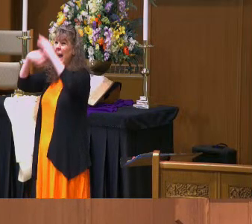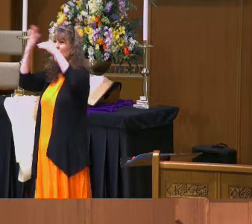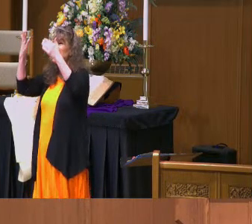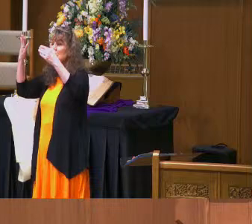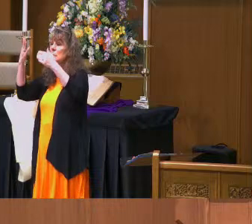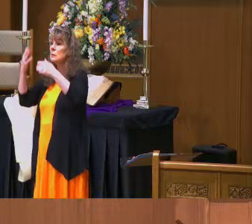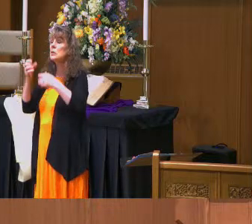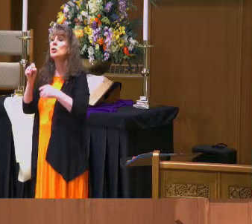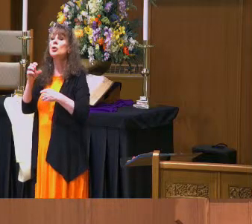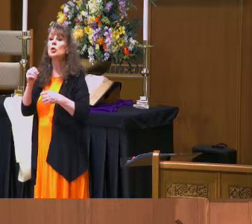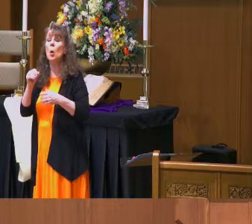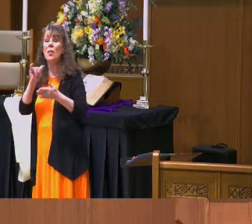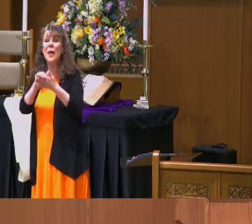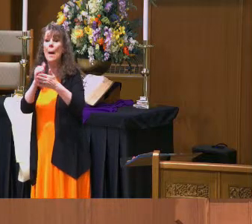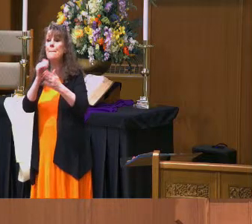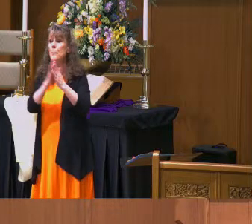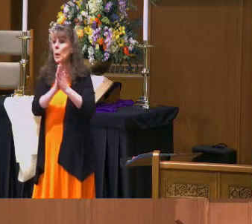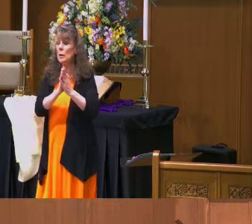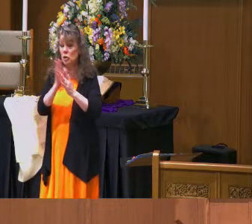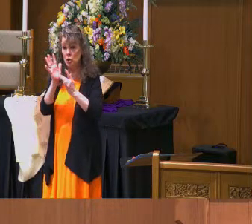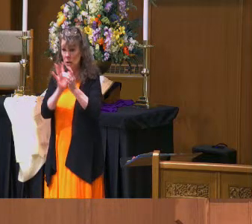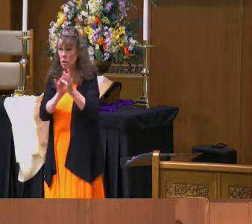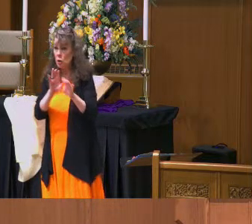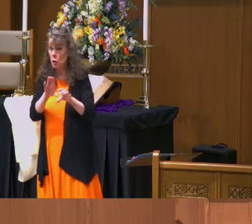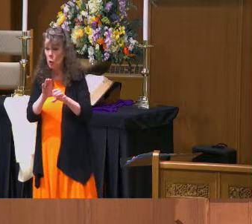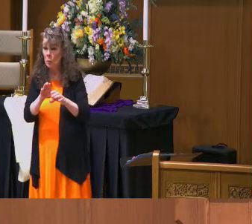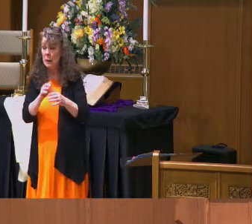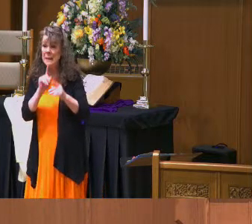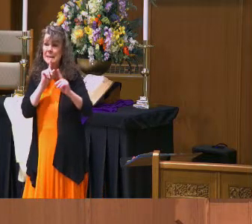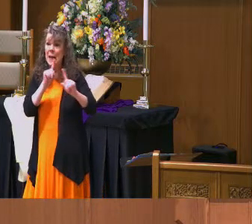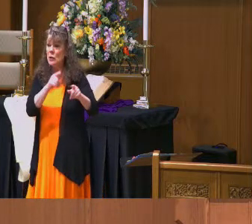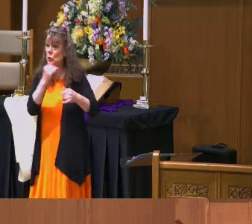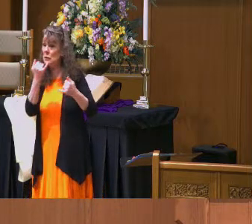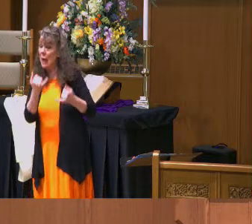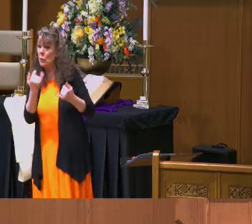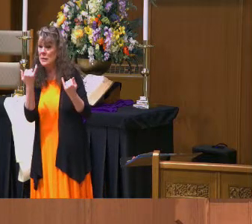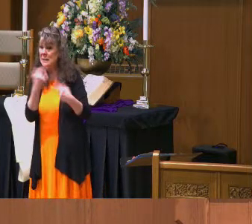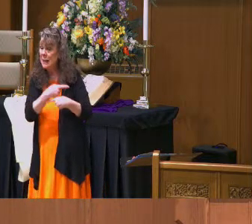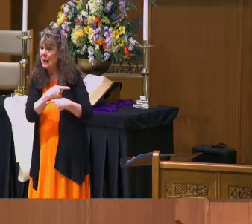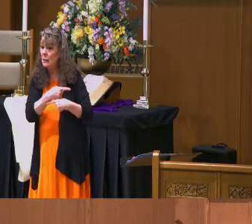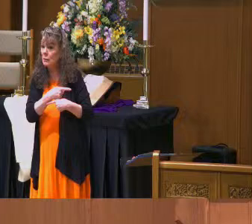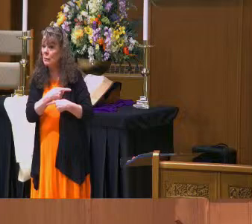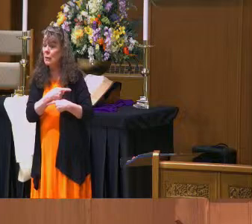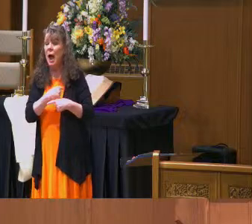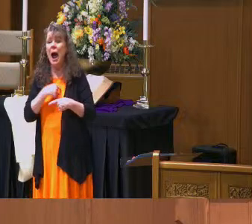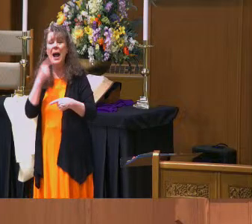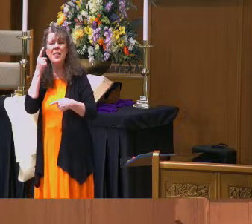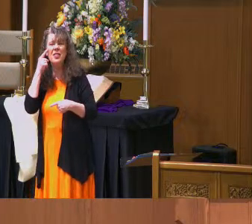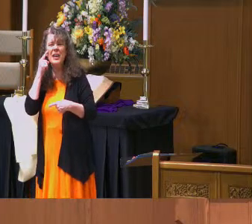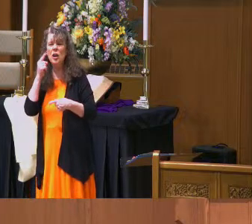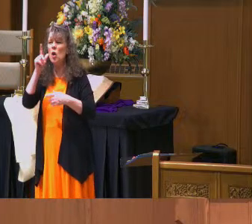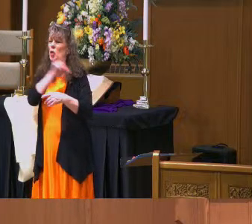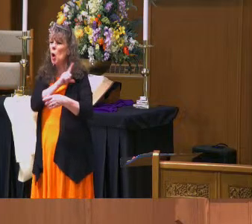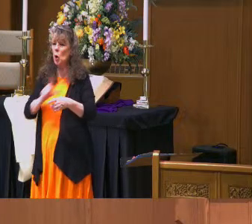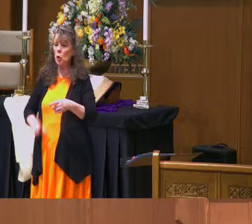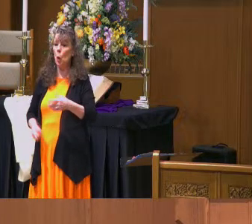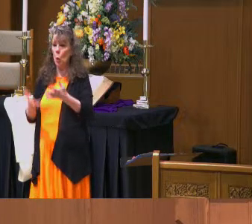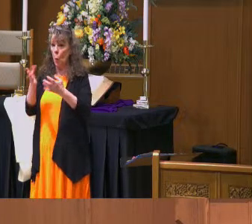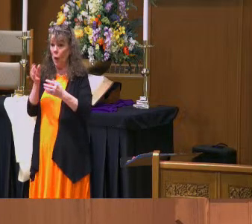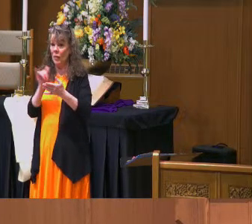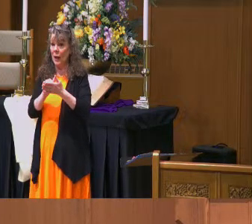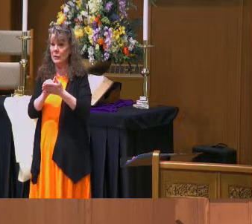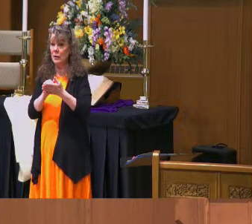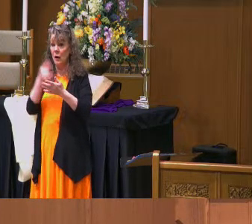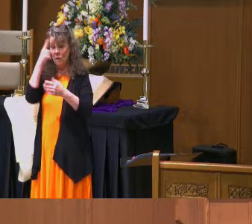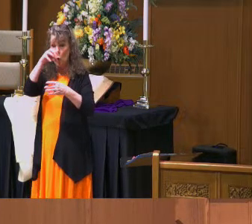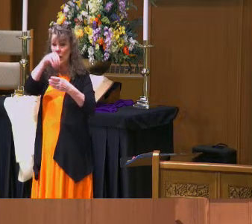sense, which this prayer is being prayed, that is answered right now, today. I think our Lord intended it this way.